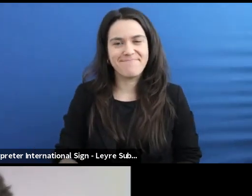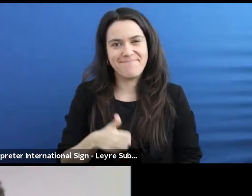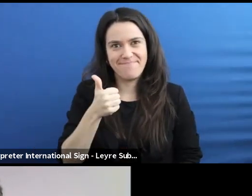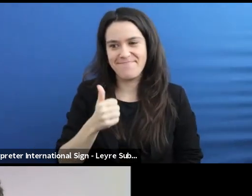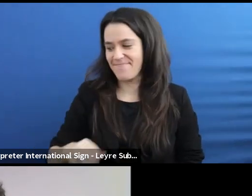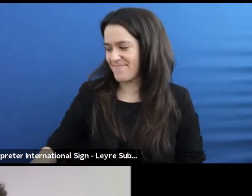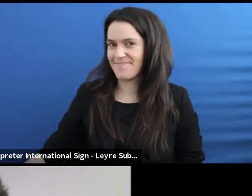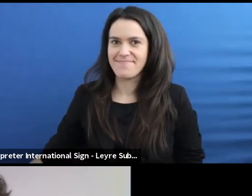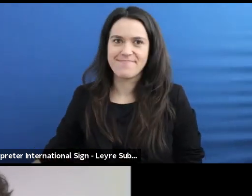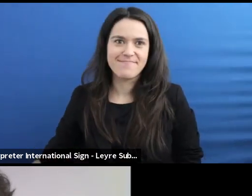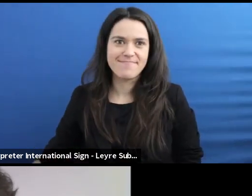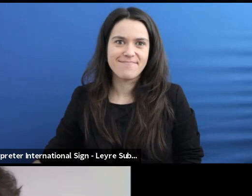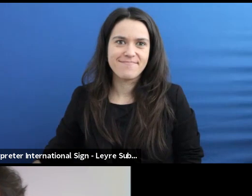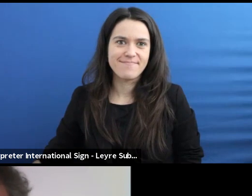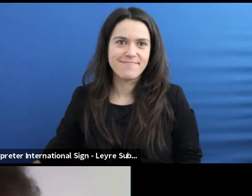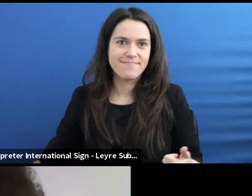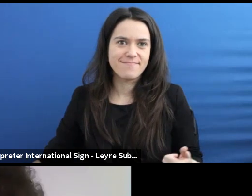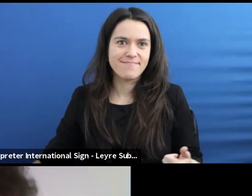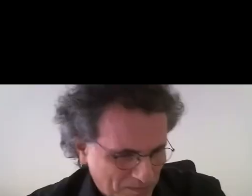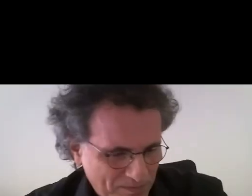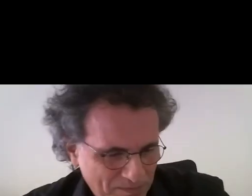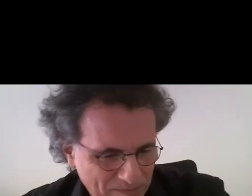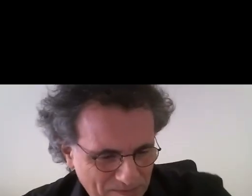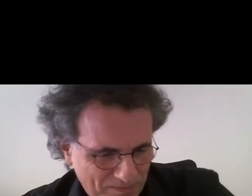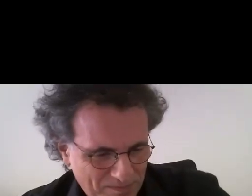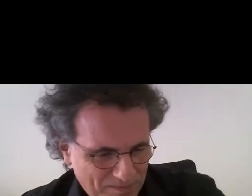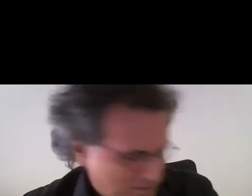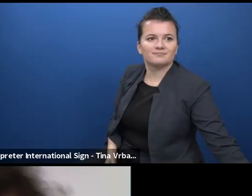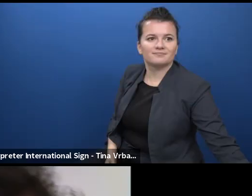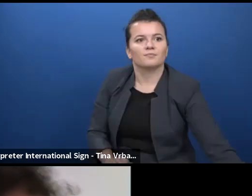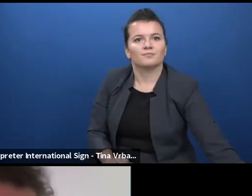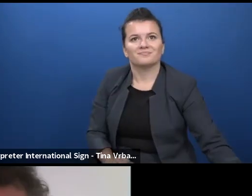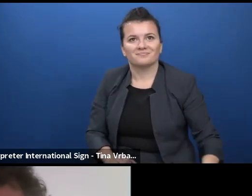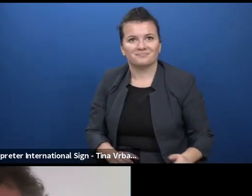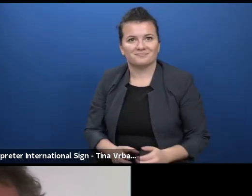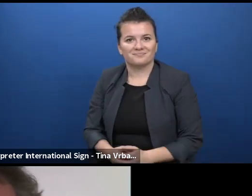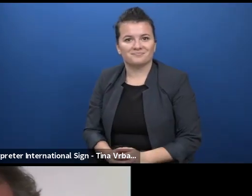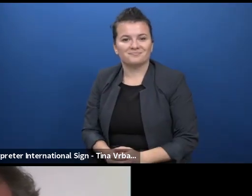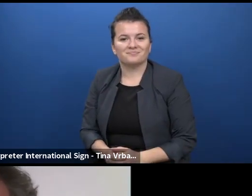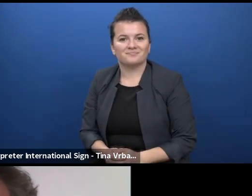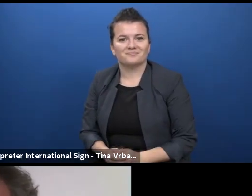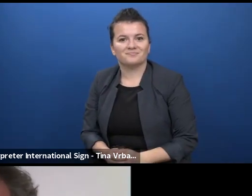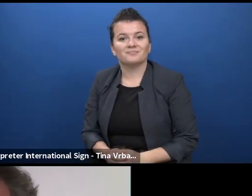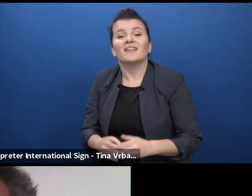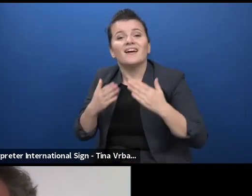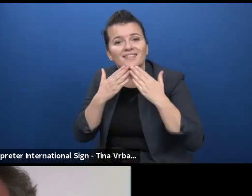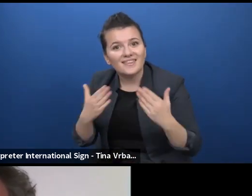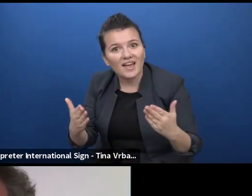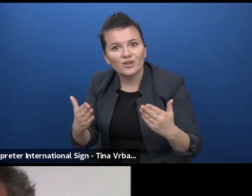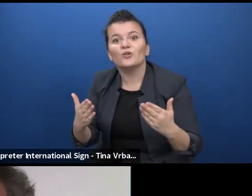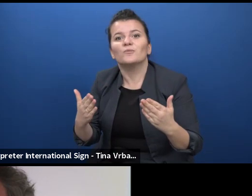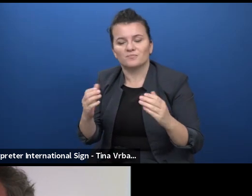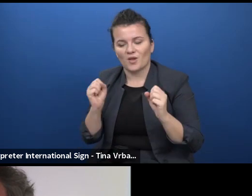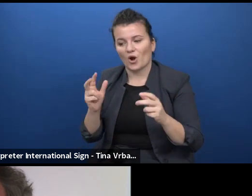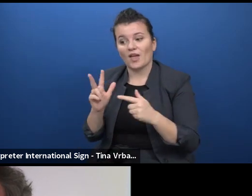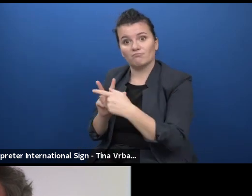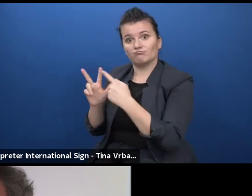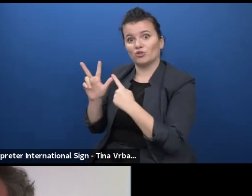Thank you. I want to bring you all back in the discussion, also Sebastian